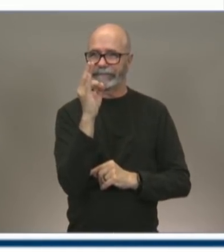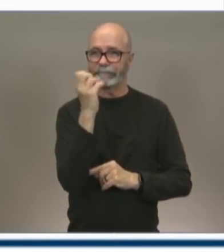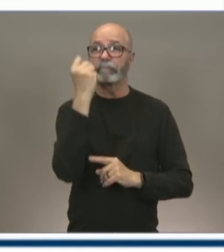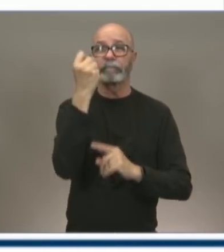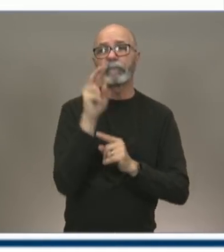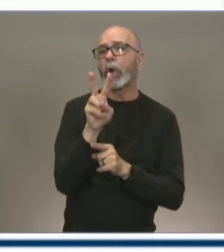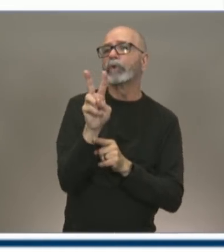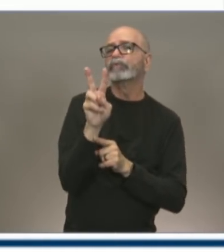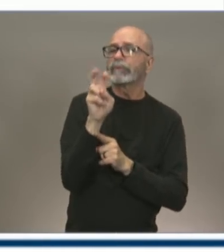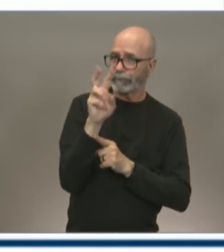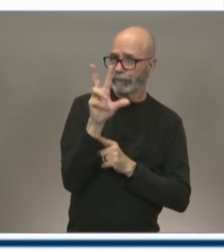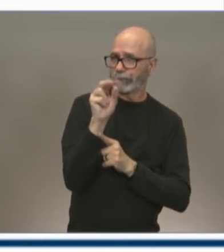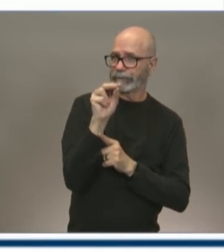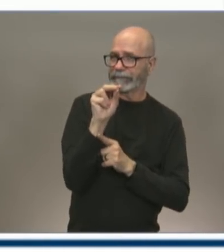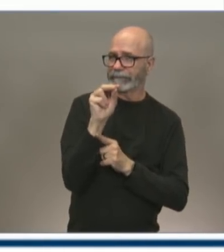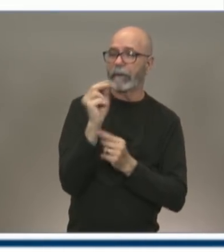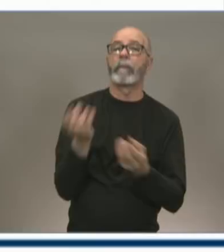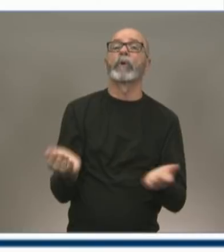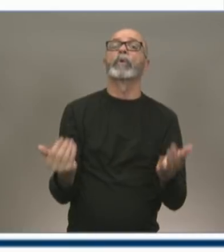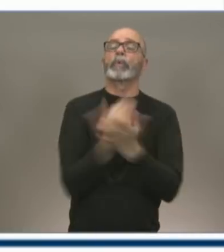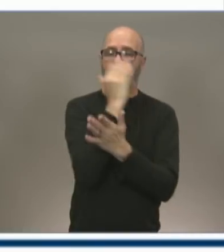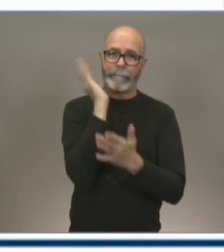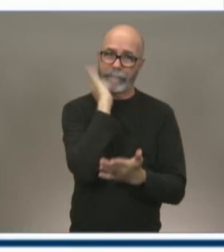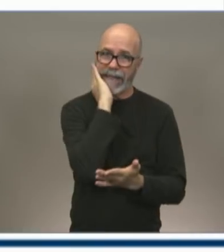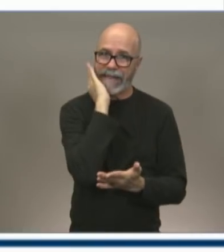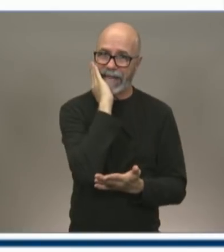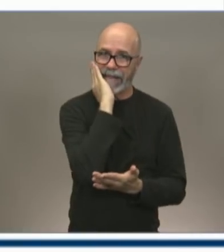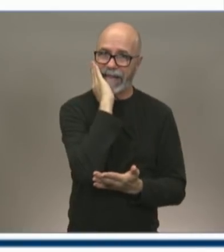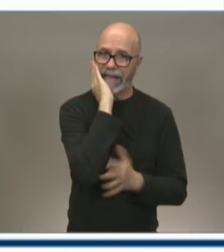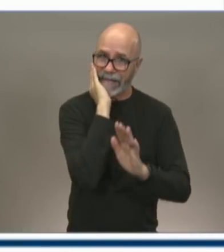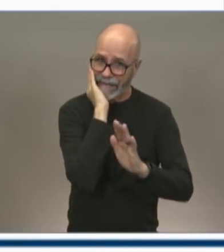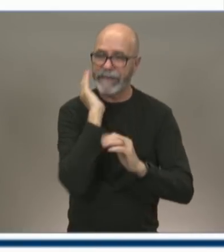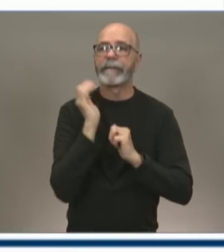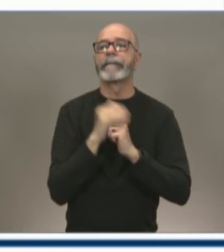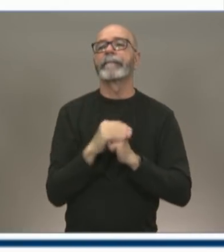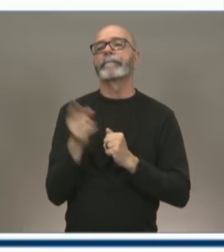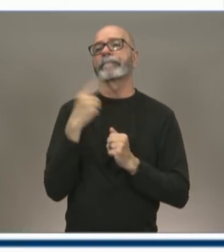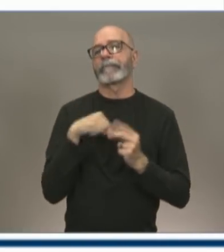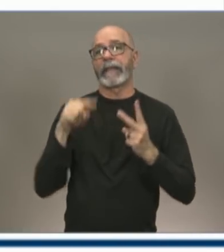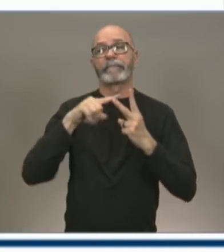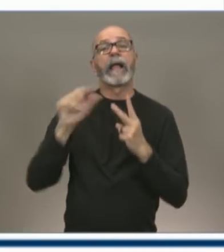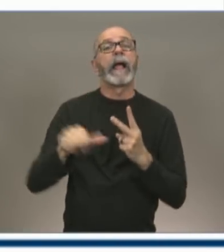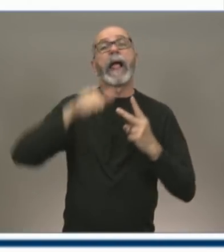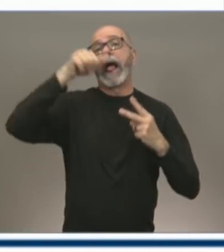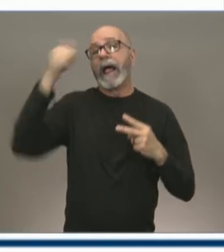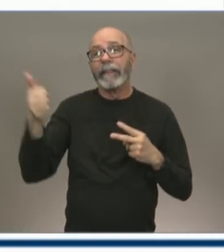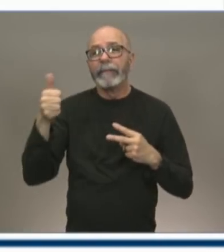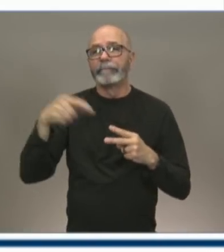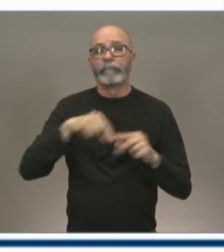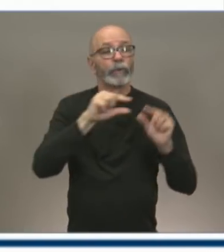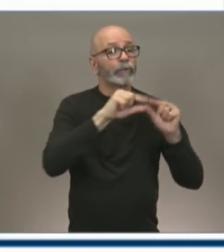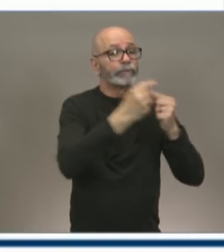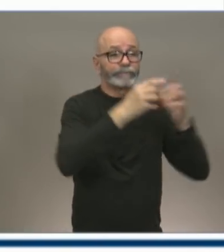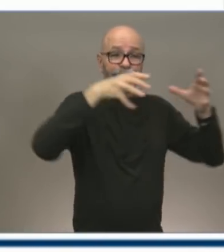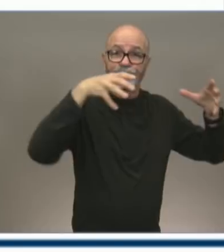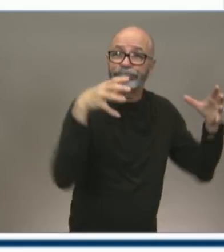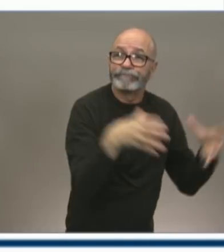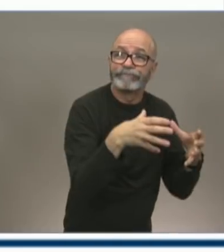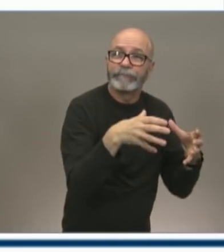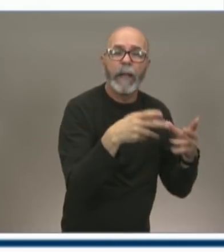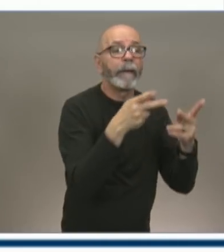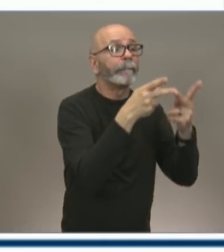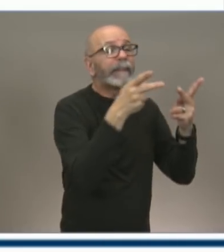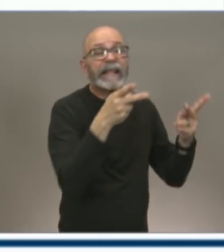are new. And then, as I said, there's another group of facilities that will be coming